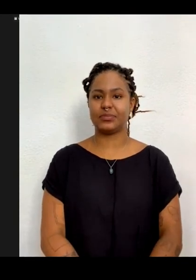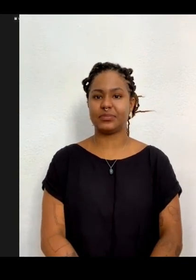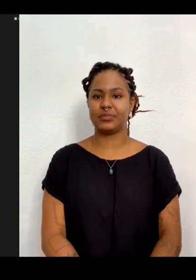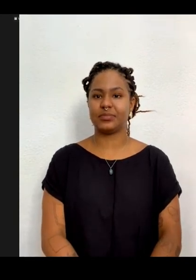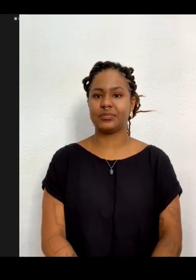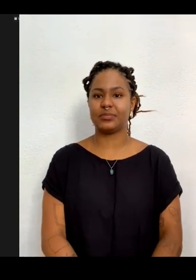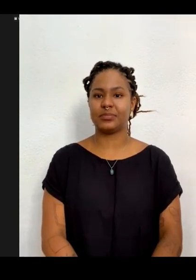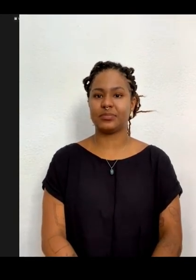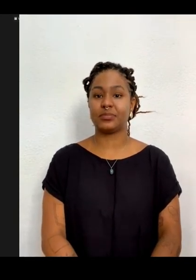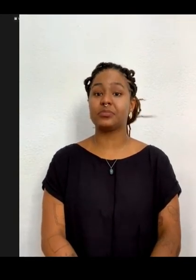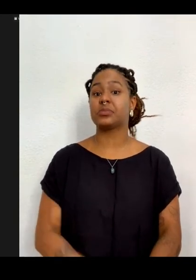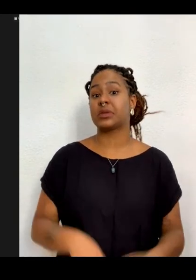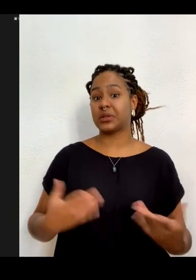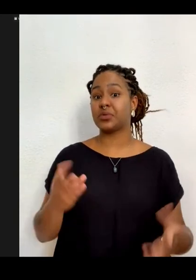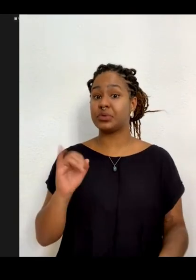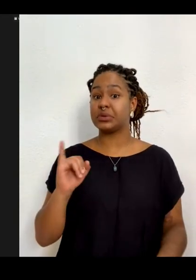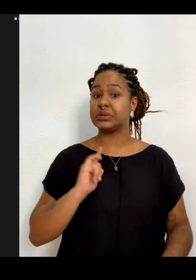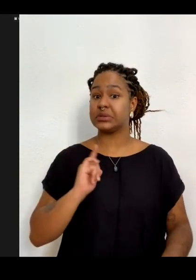um